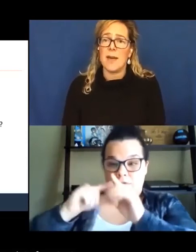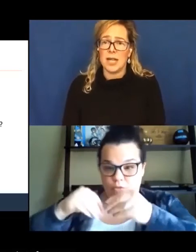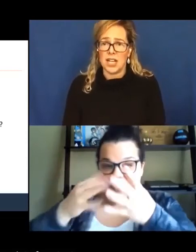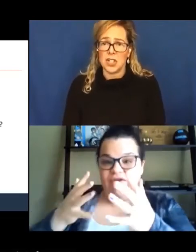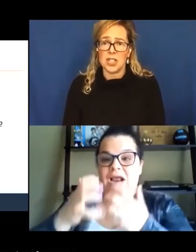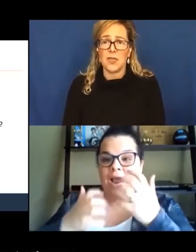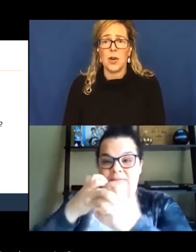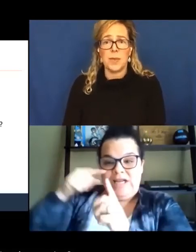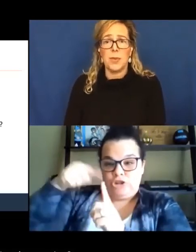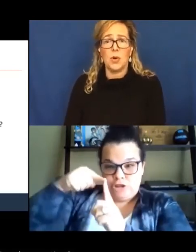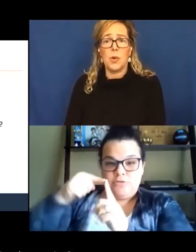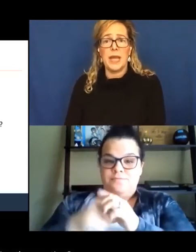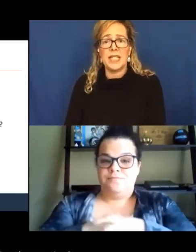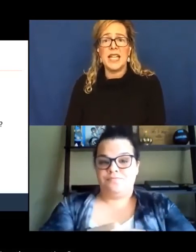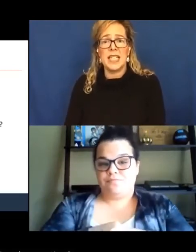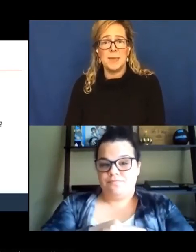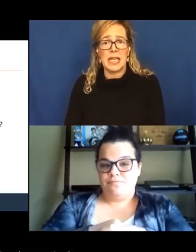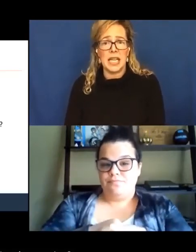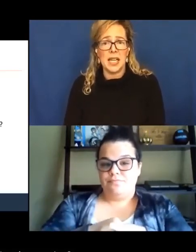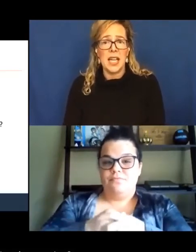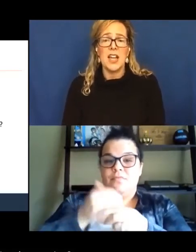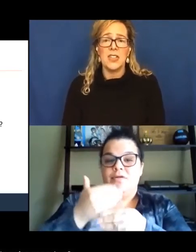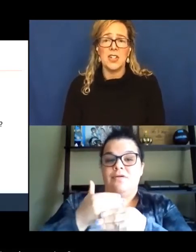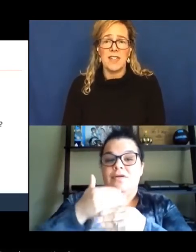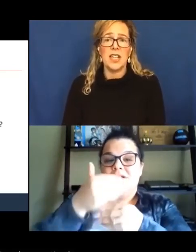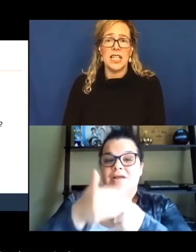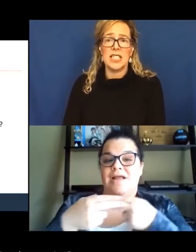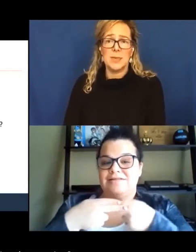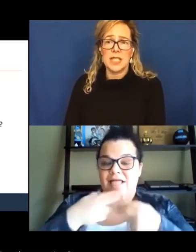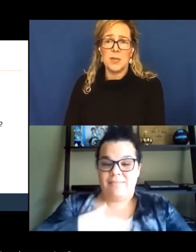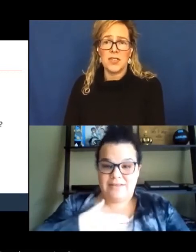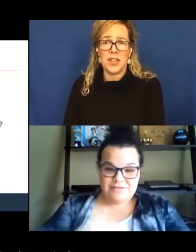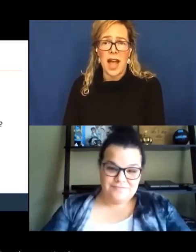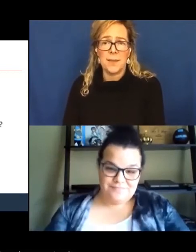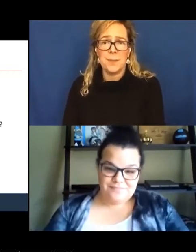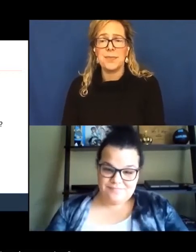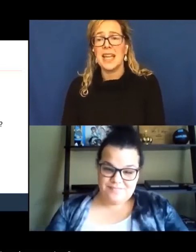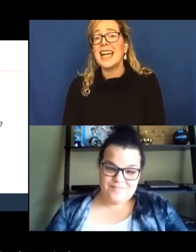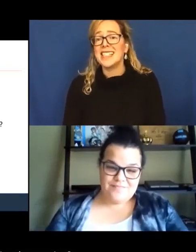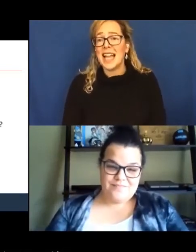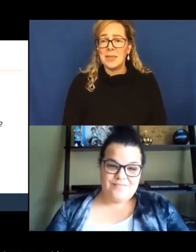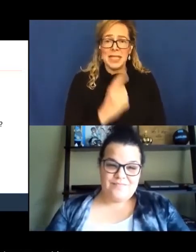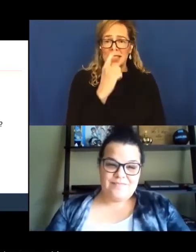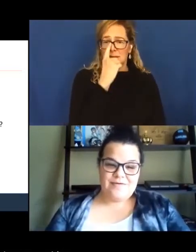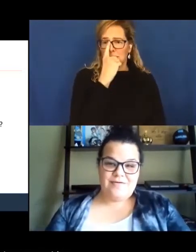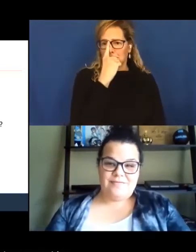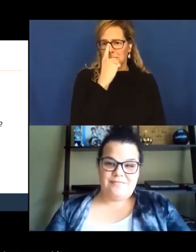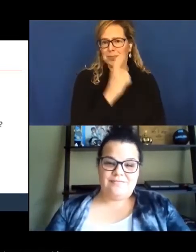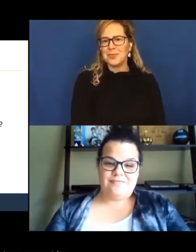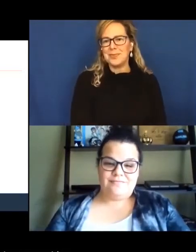receive accommodations for people who will be attending the meeting? There definitely needs to be someone for that. Next slide,